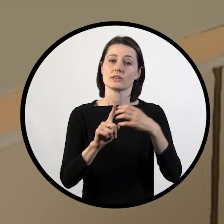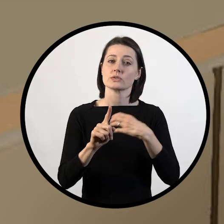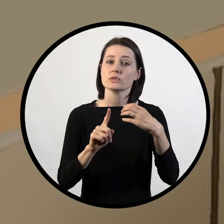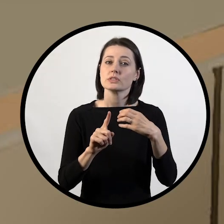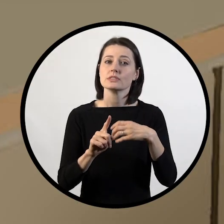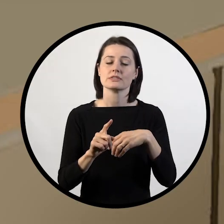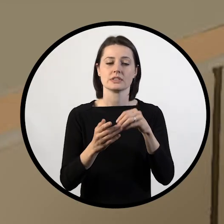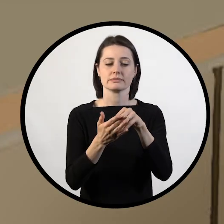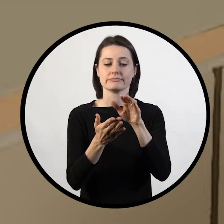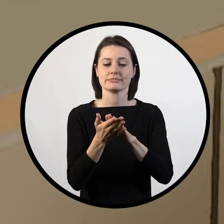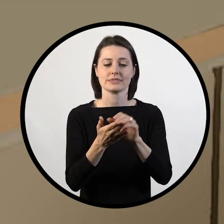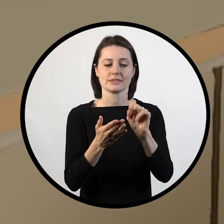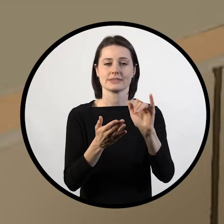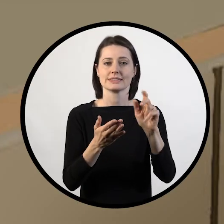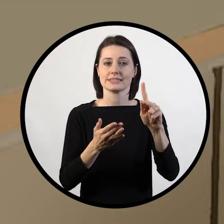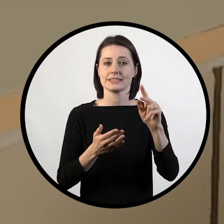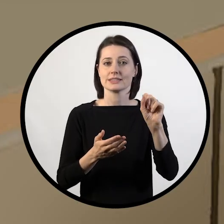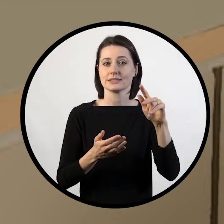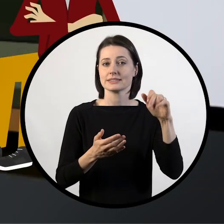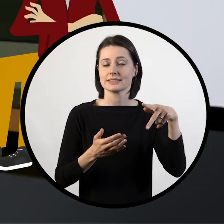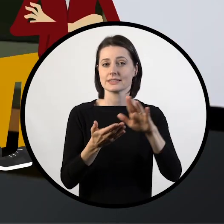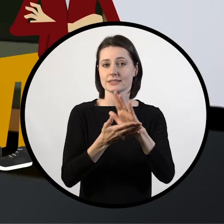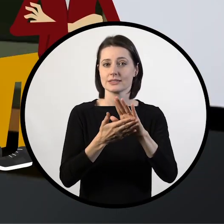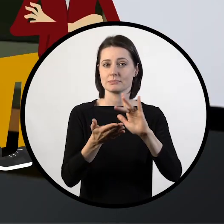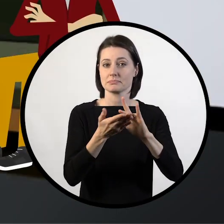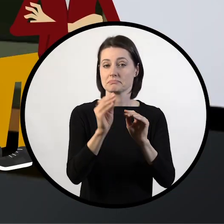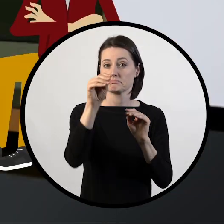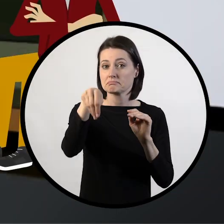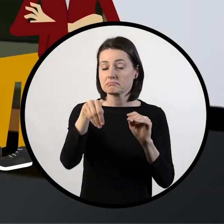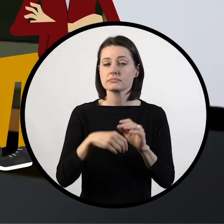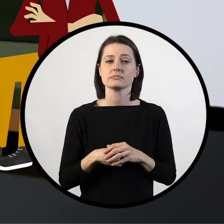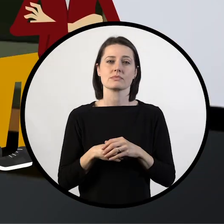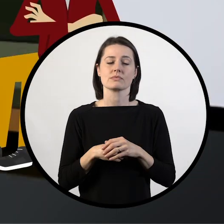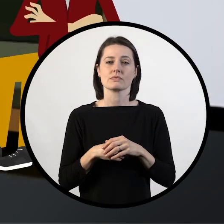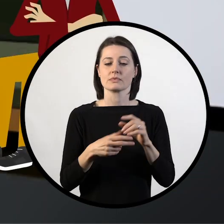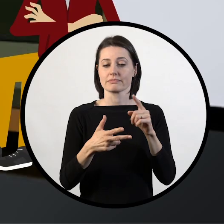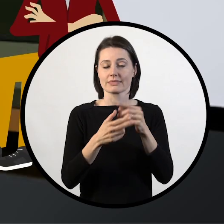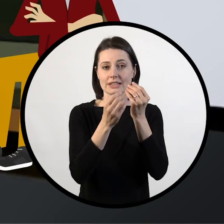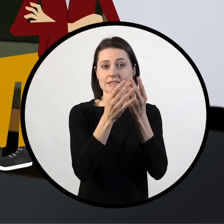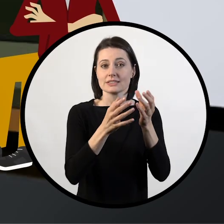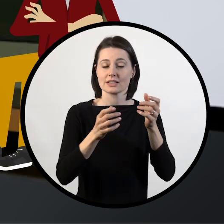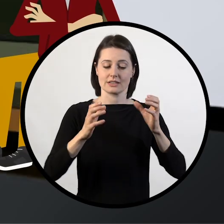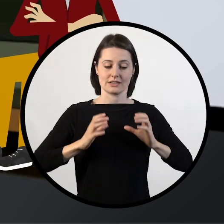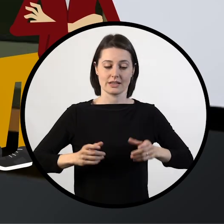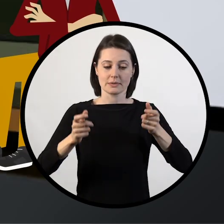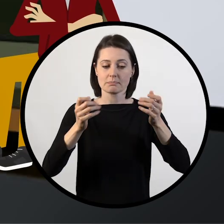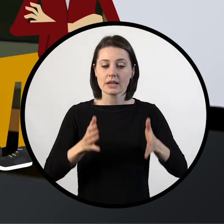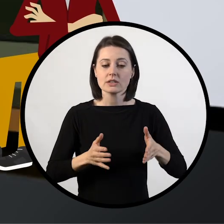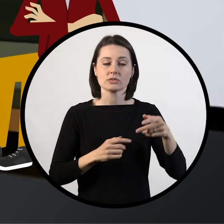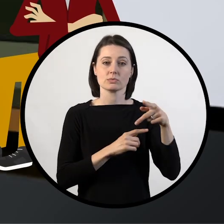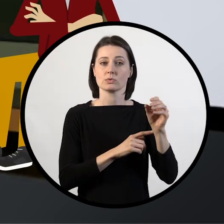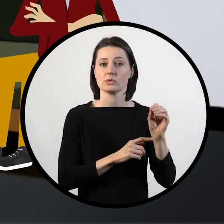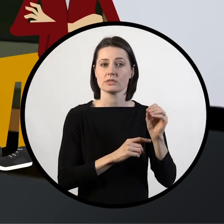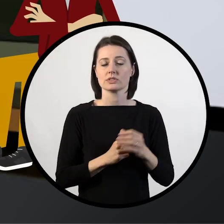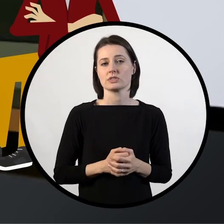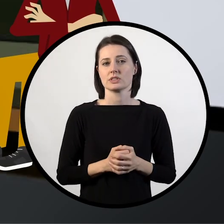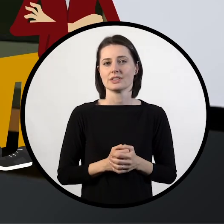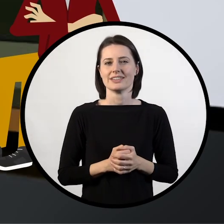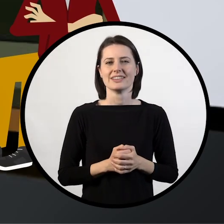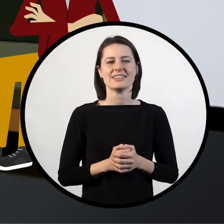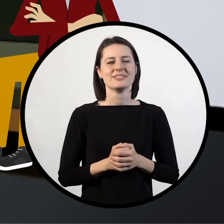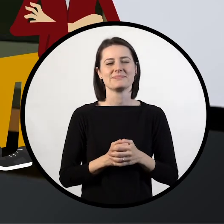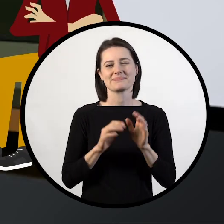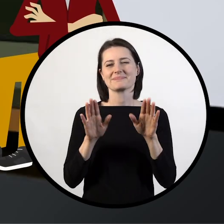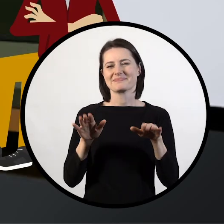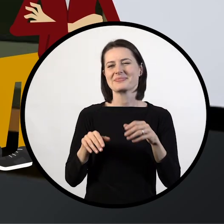Report it on a sick slip to medical. Tell your client manager or parole officer. Okay, I'll help you file a